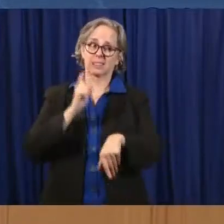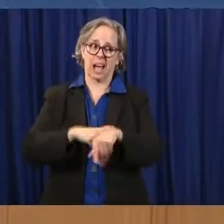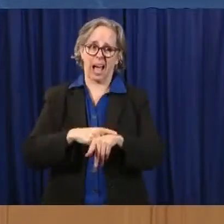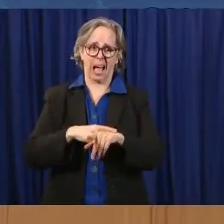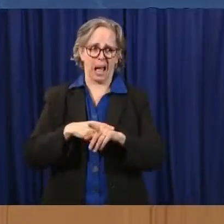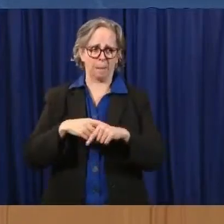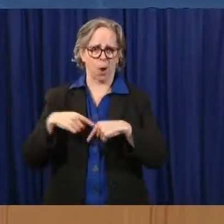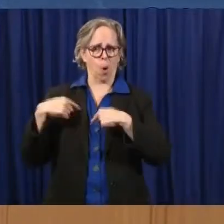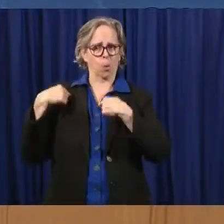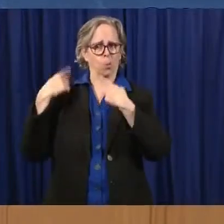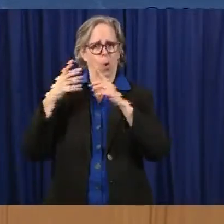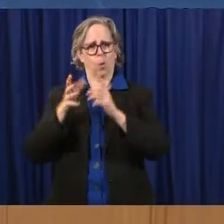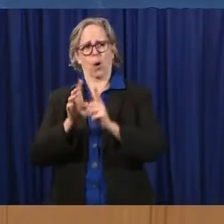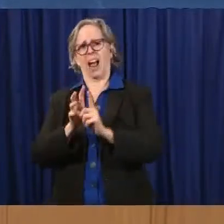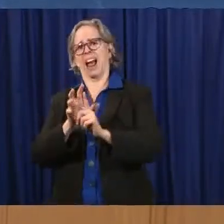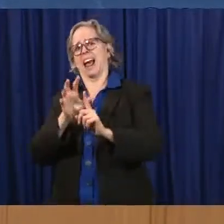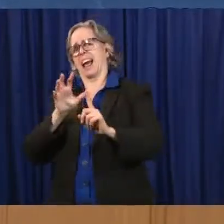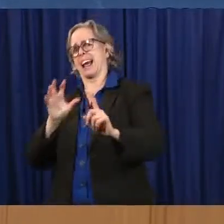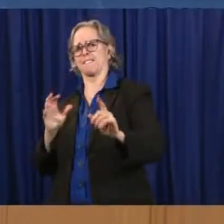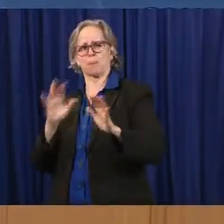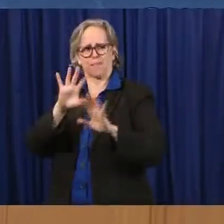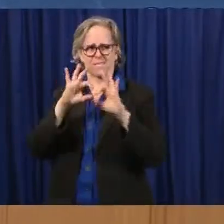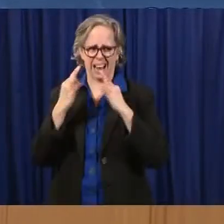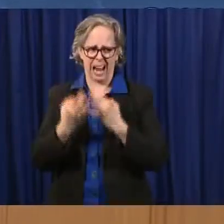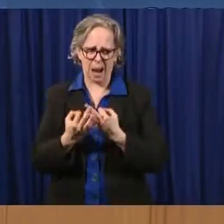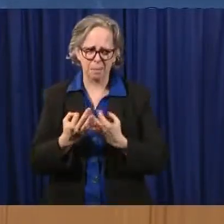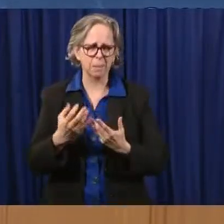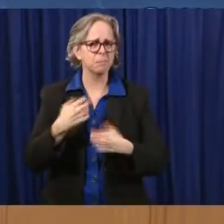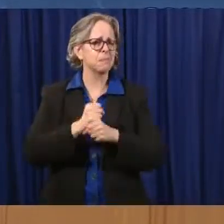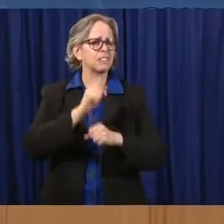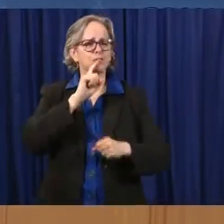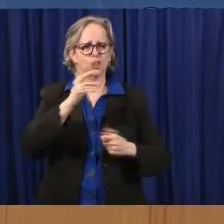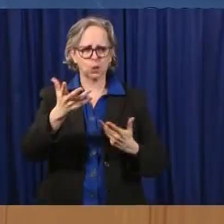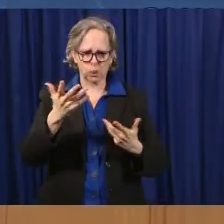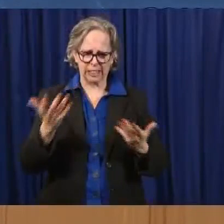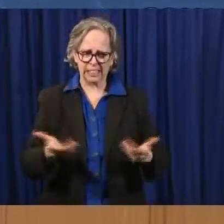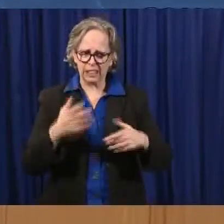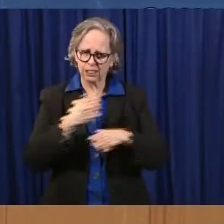ones to make sure that Ohioans flatten the curve.